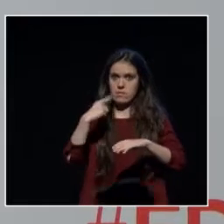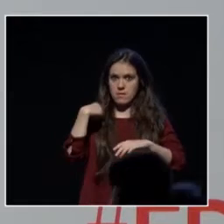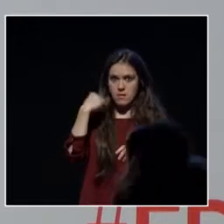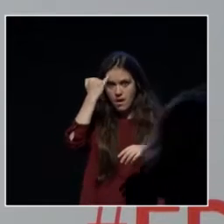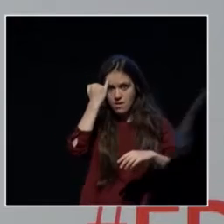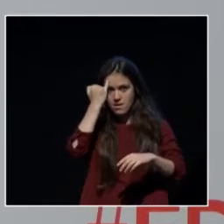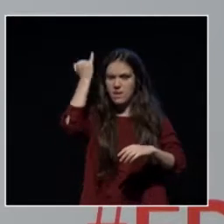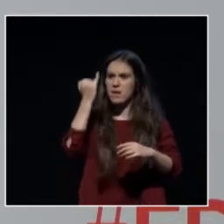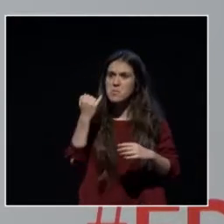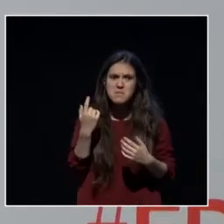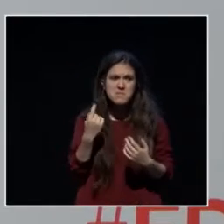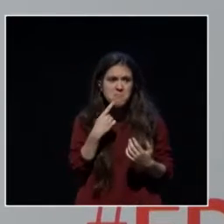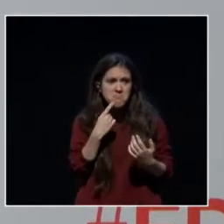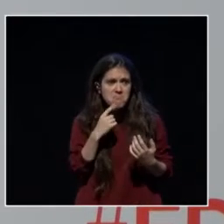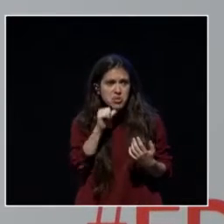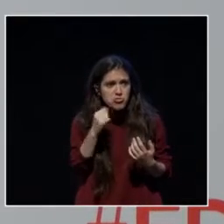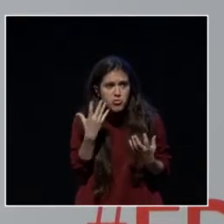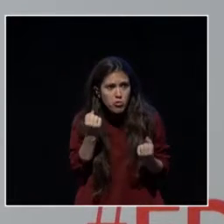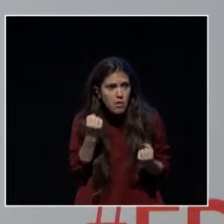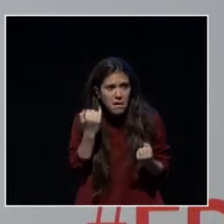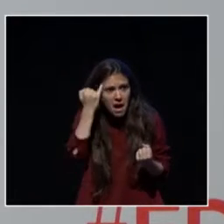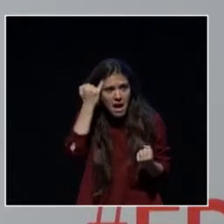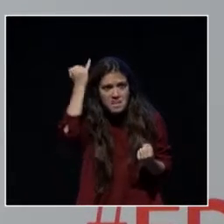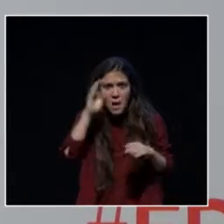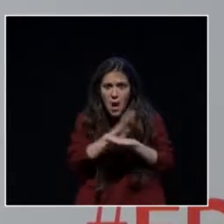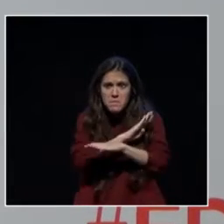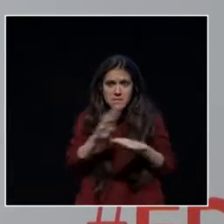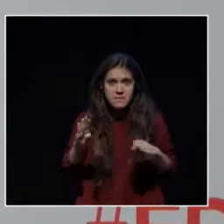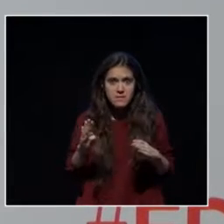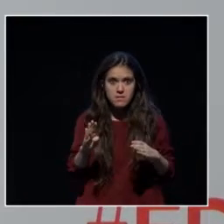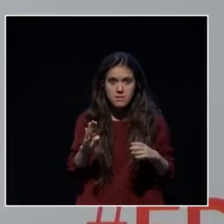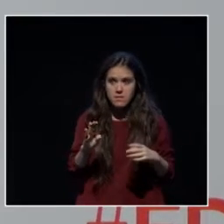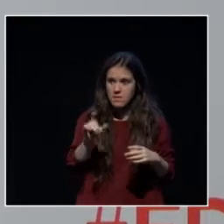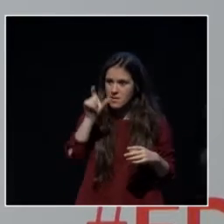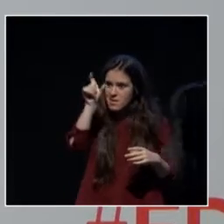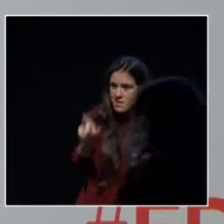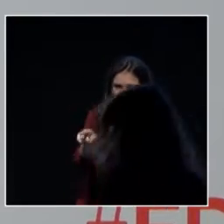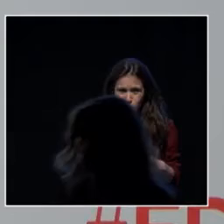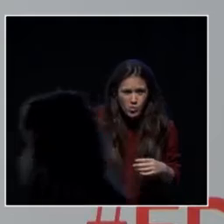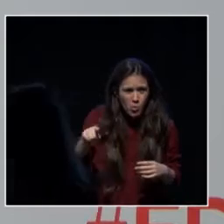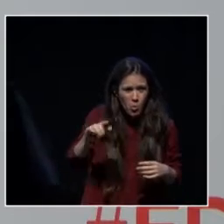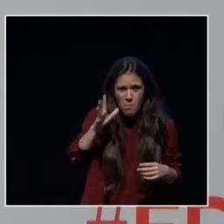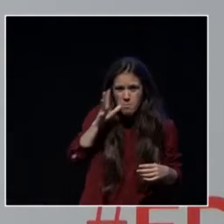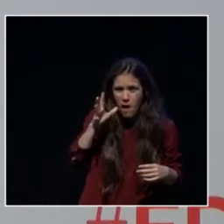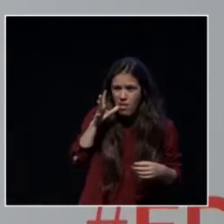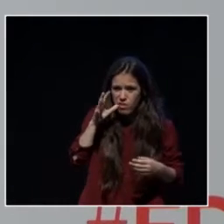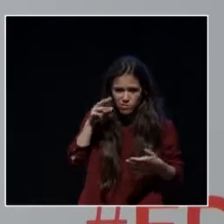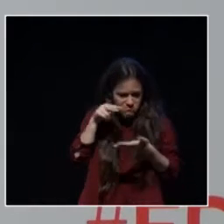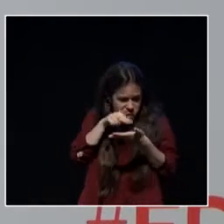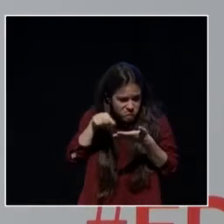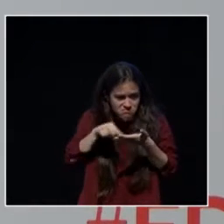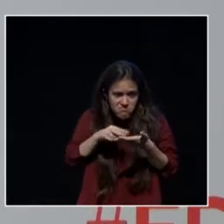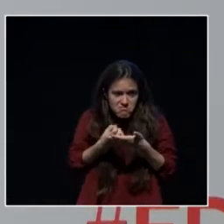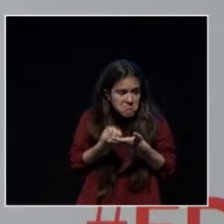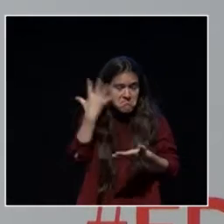shame. Your illiterate mother, 20 years back, 25 years back, when she joined Grameen